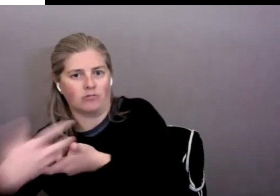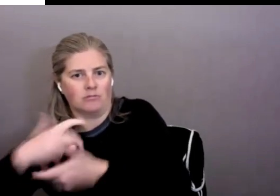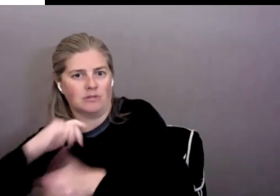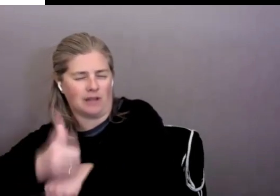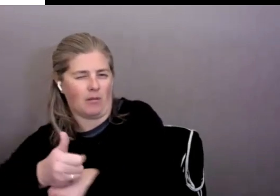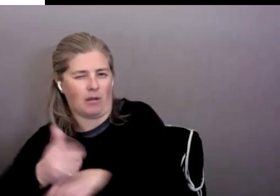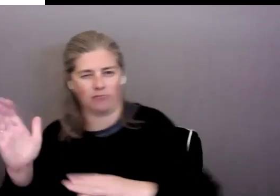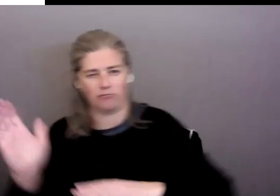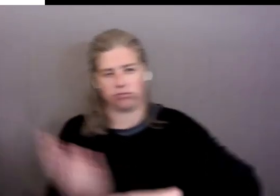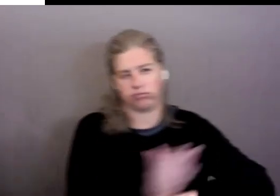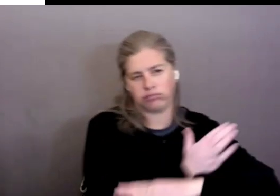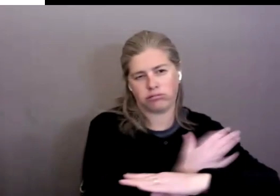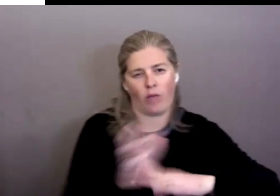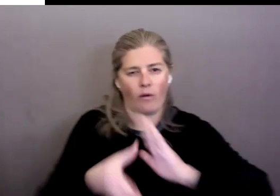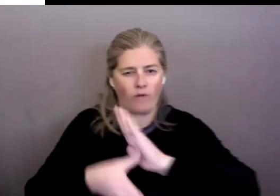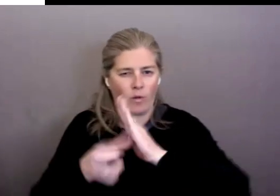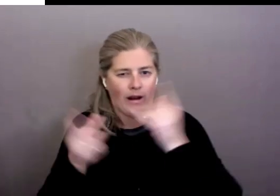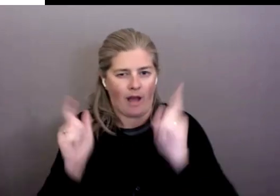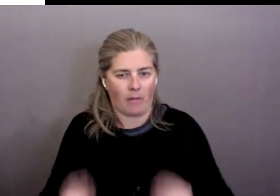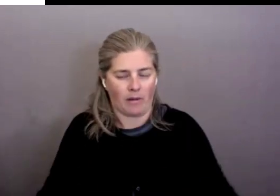slide.